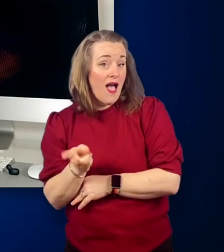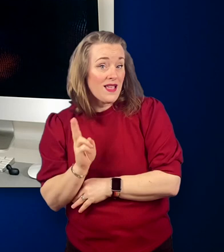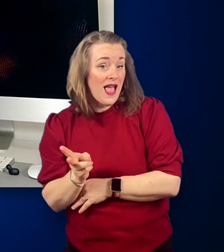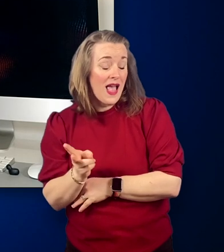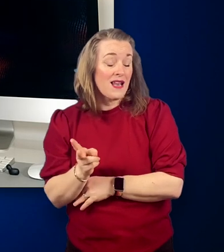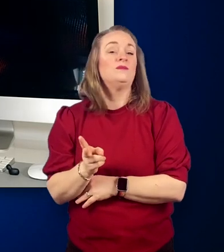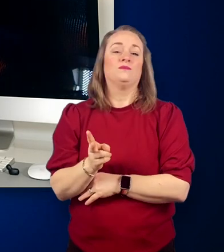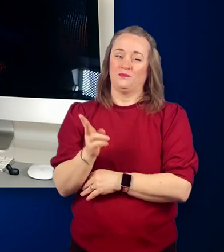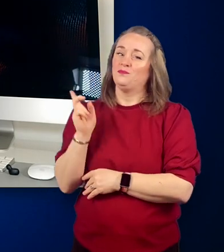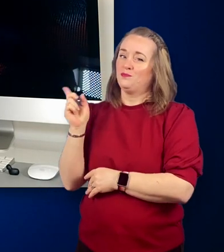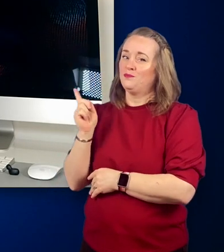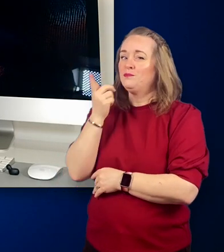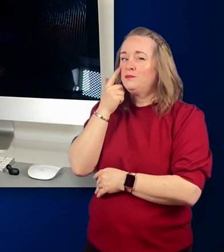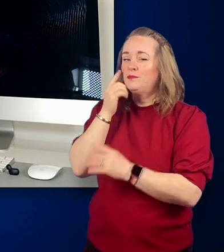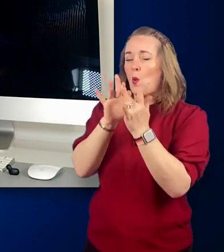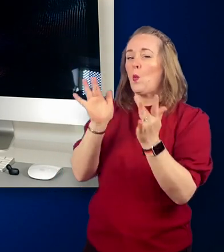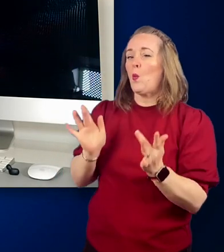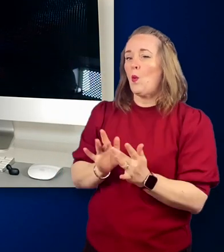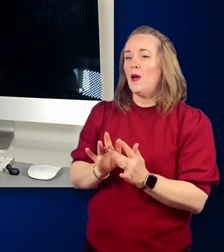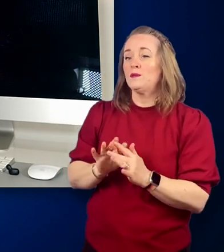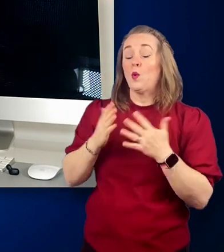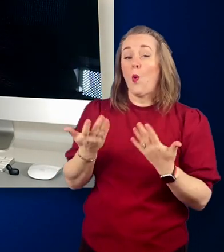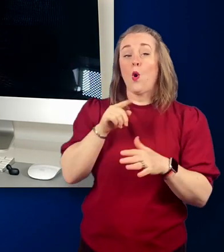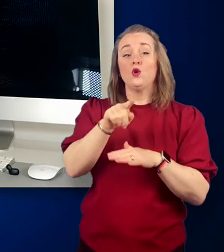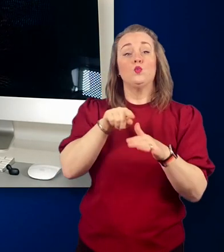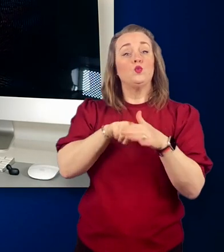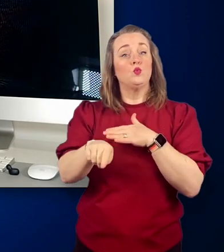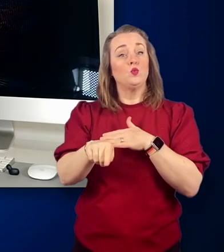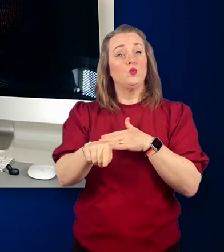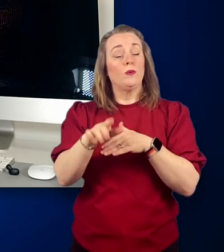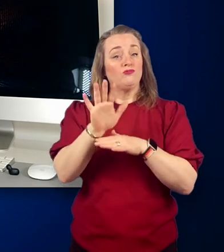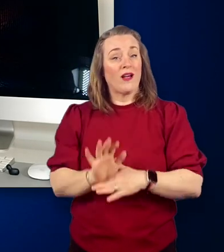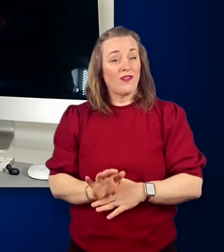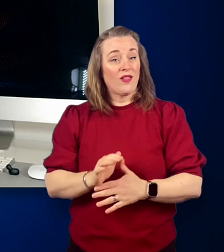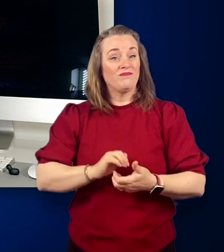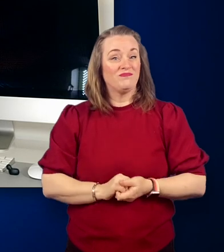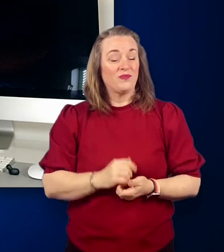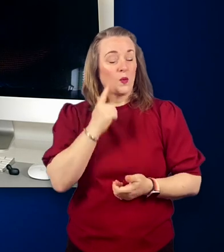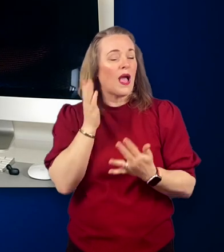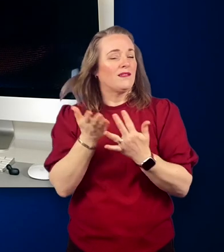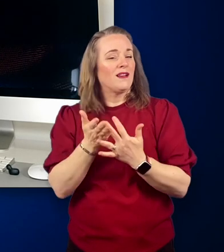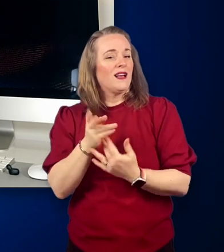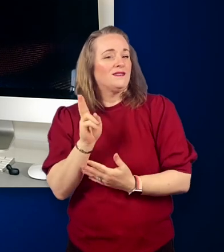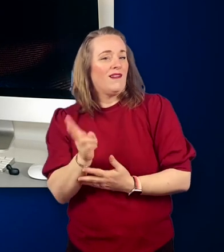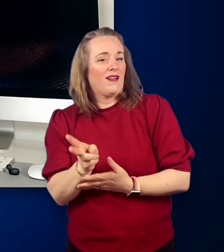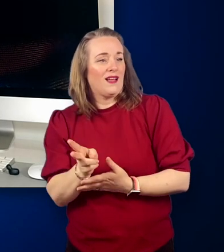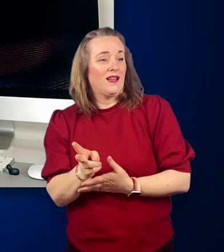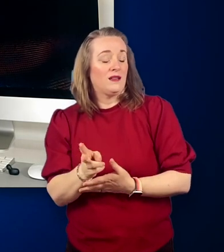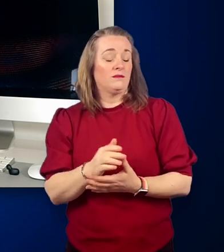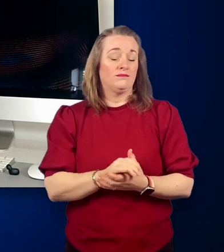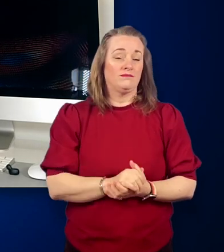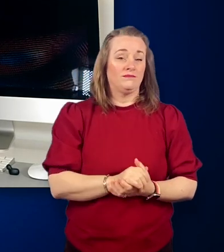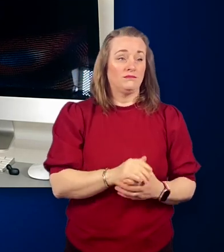to again. Go to the website or go to our YouTube channel and you have access to. If you need information, about